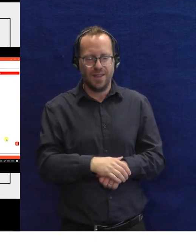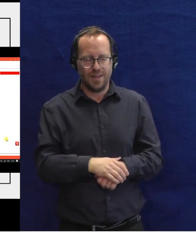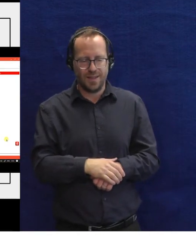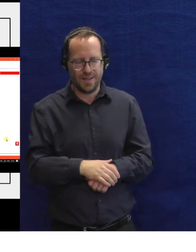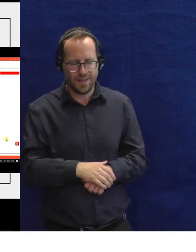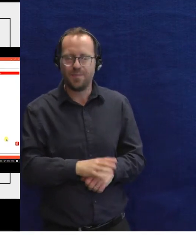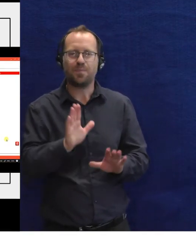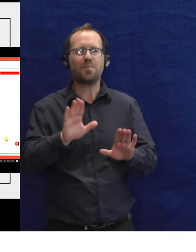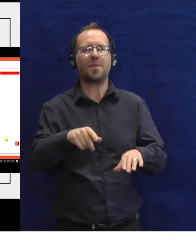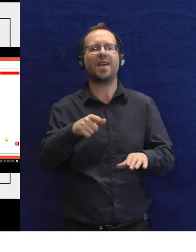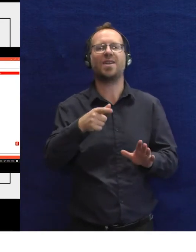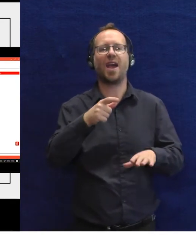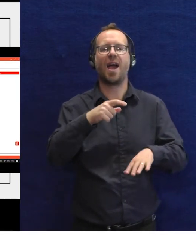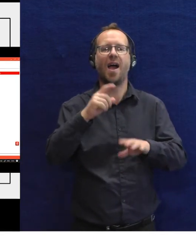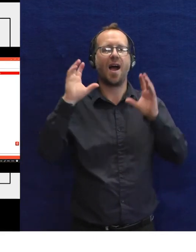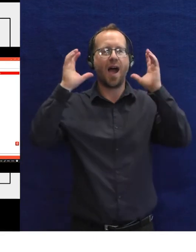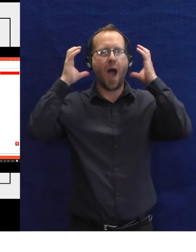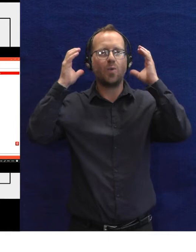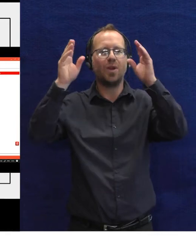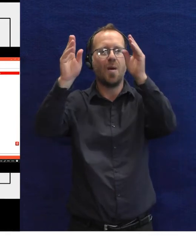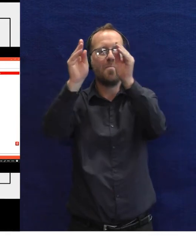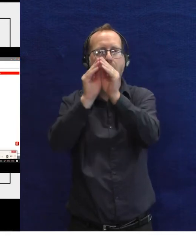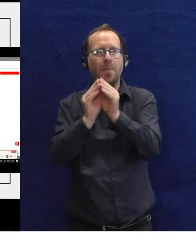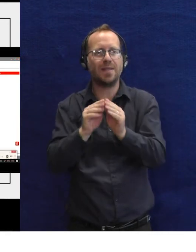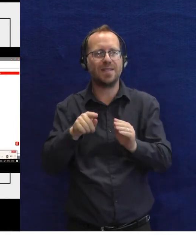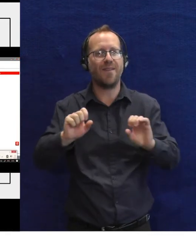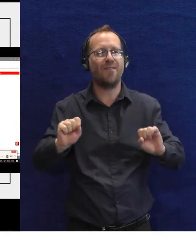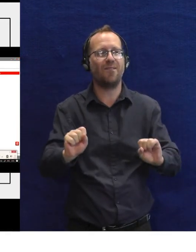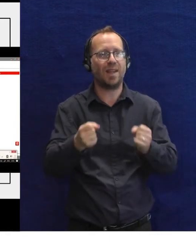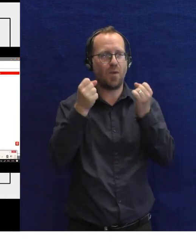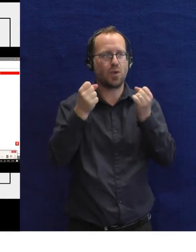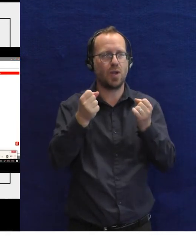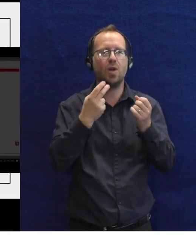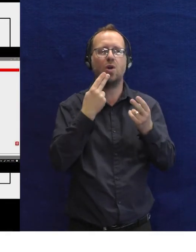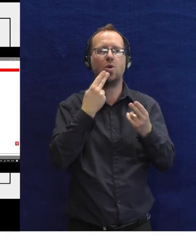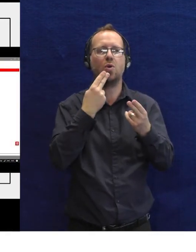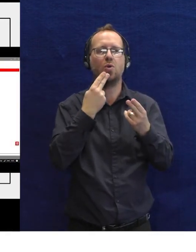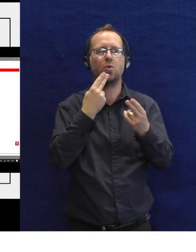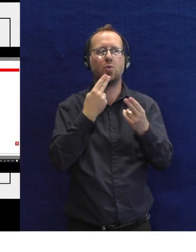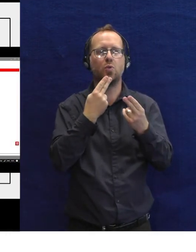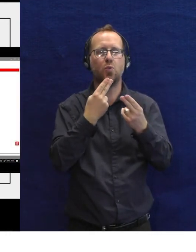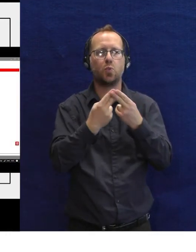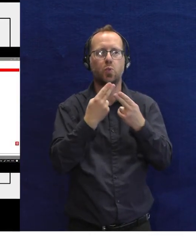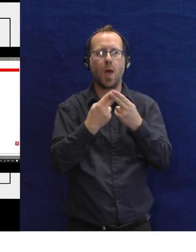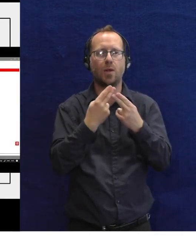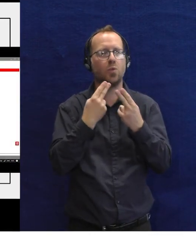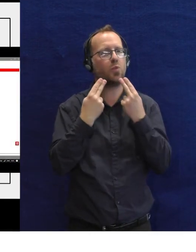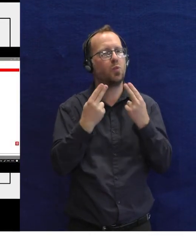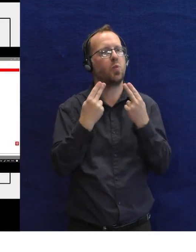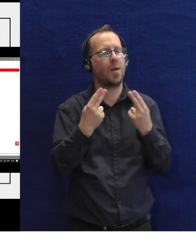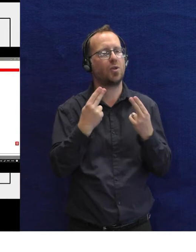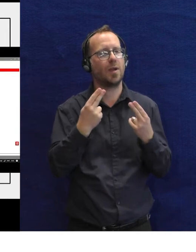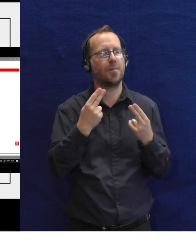What the video showed is how to create the second audio description already. It's basically just repeating the process, the first